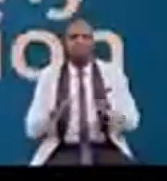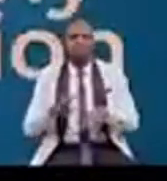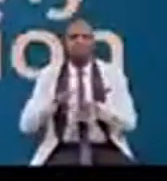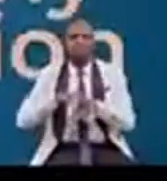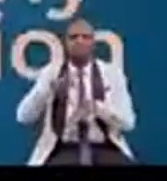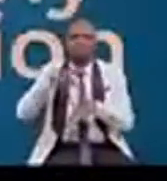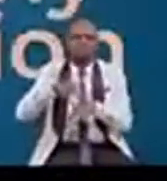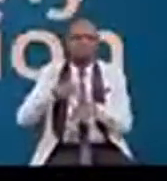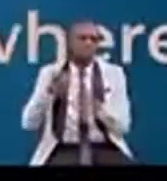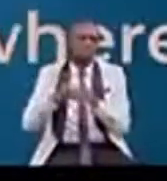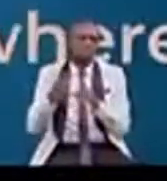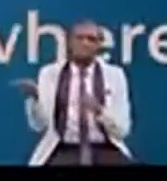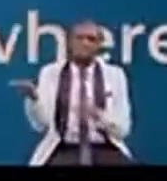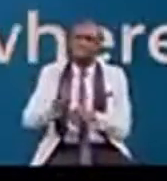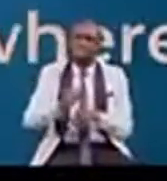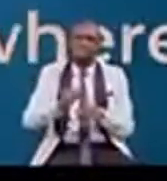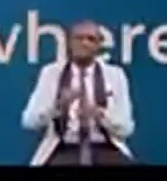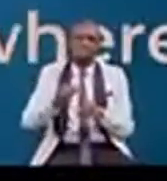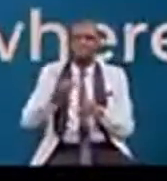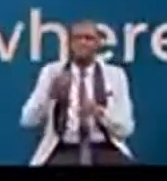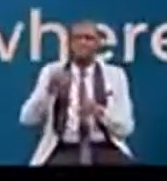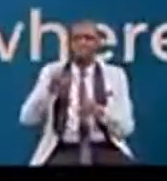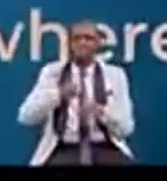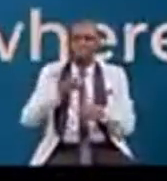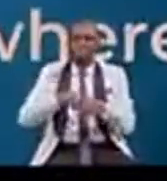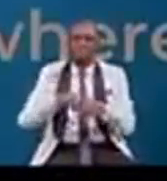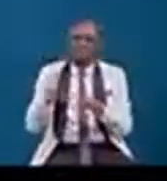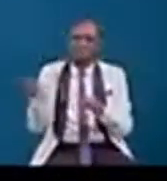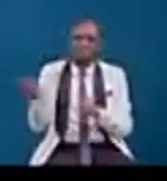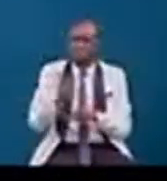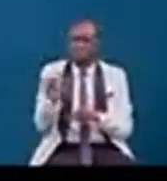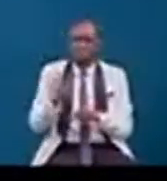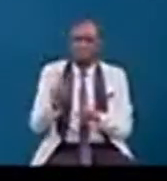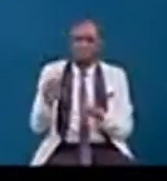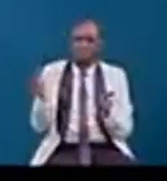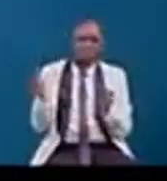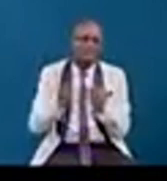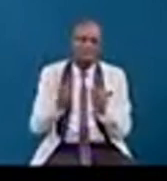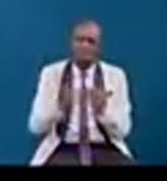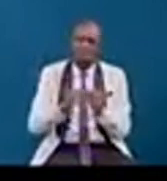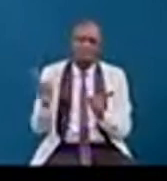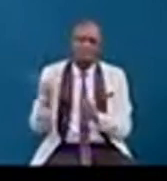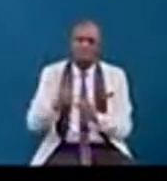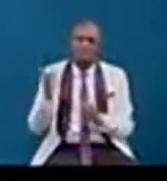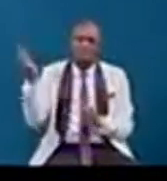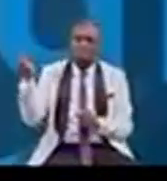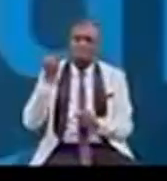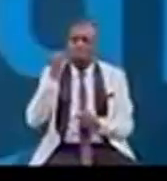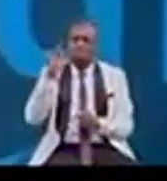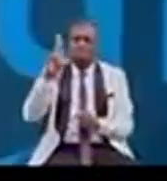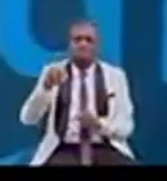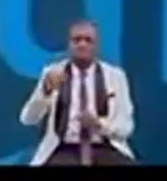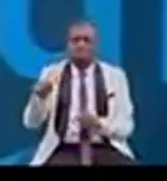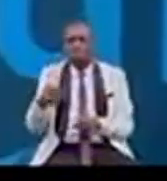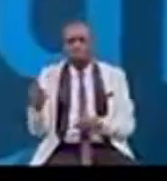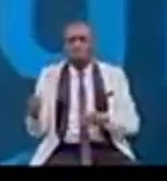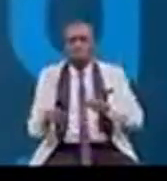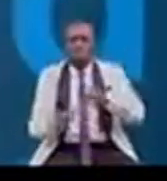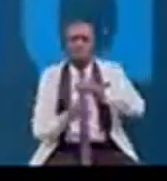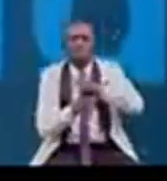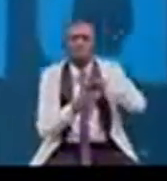in any nation, anywhere, everywhere, there is no other advocate